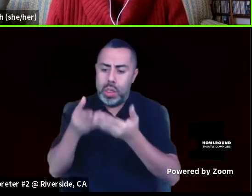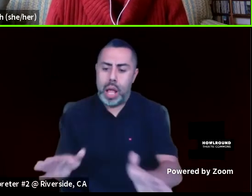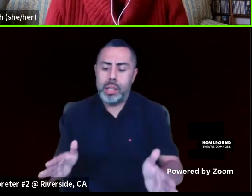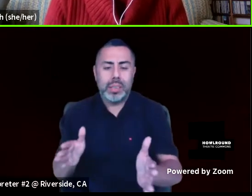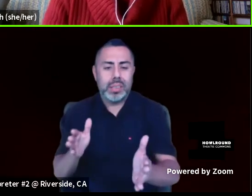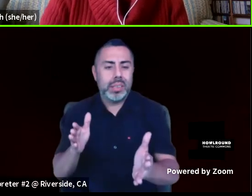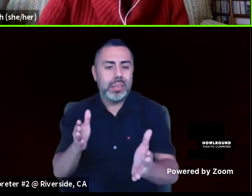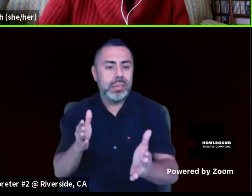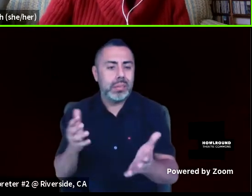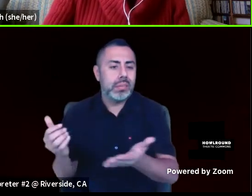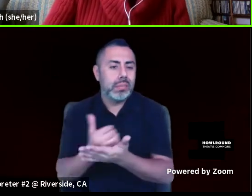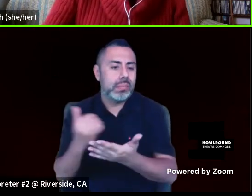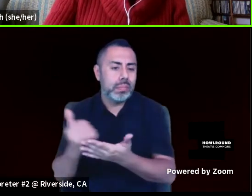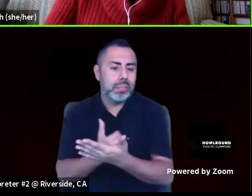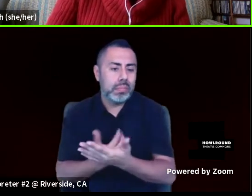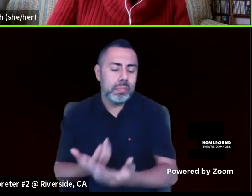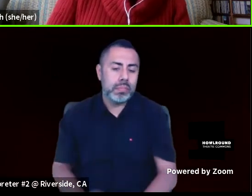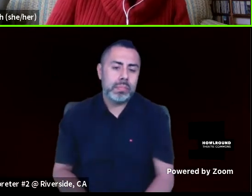already.